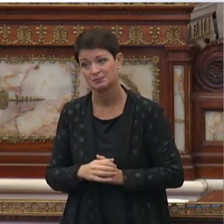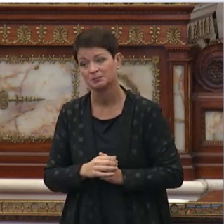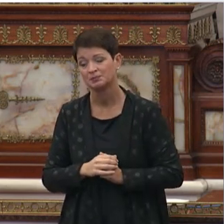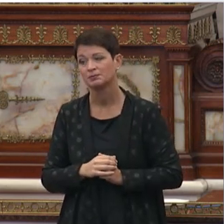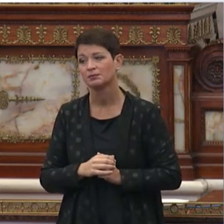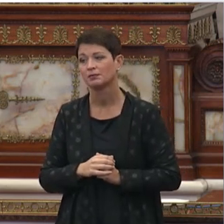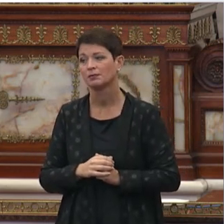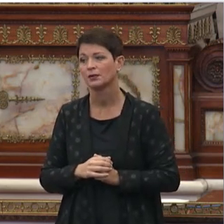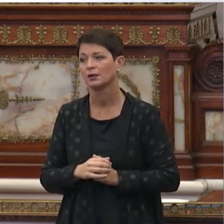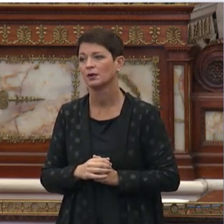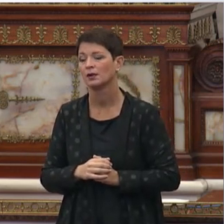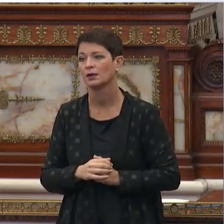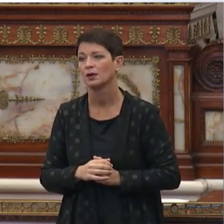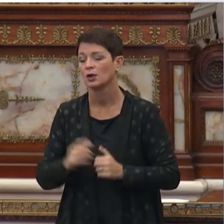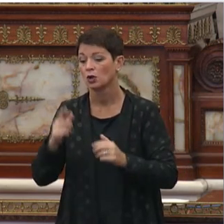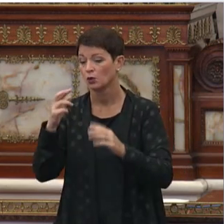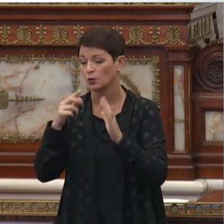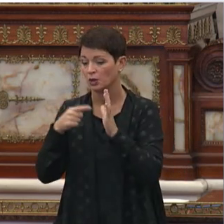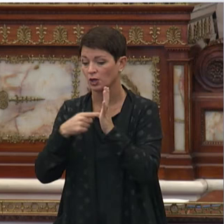As relates to Bill